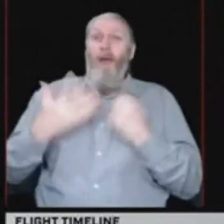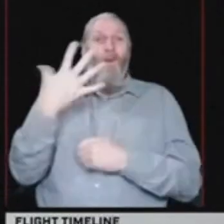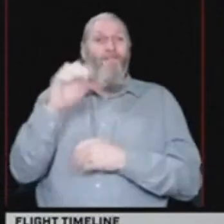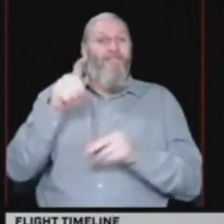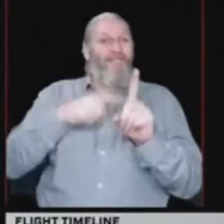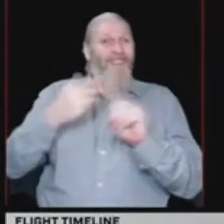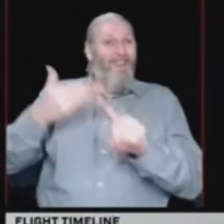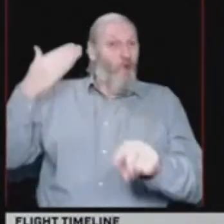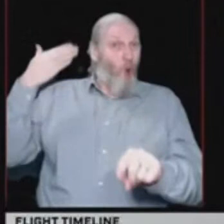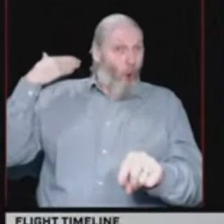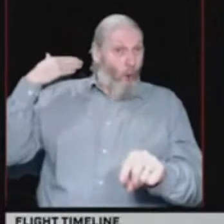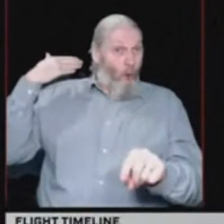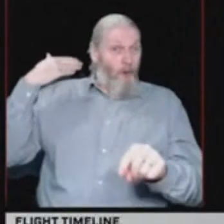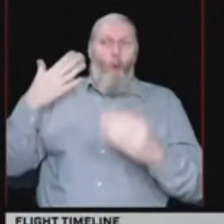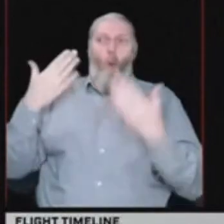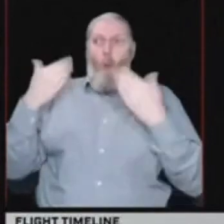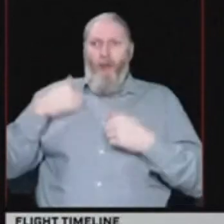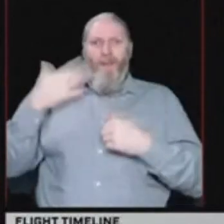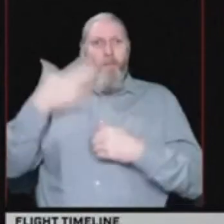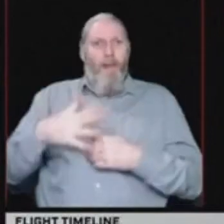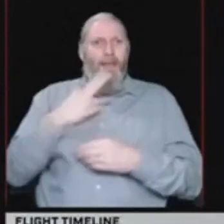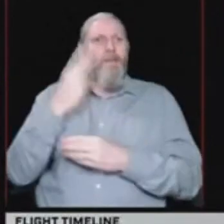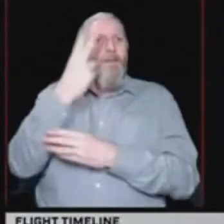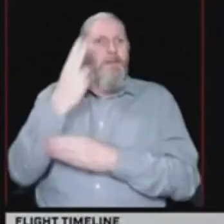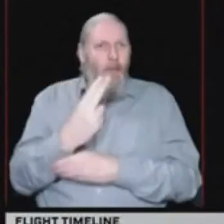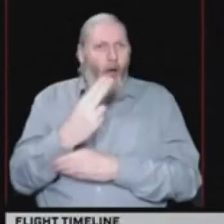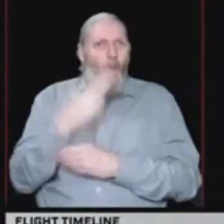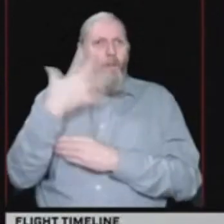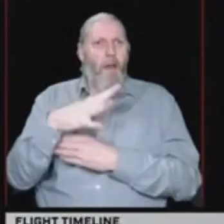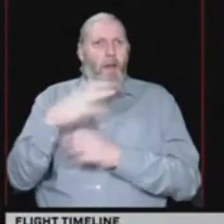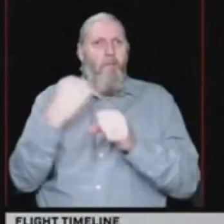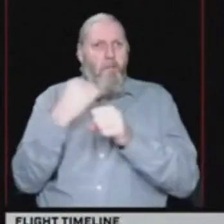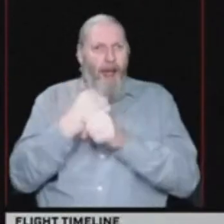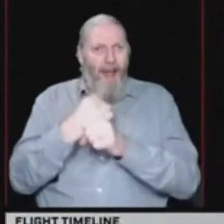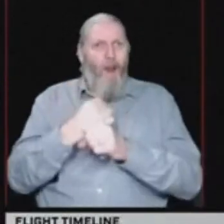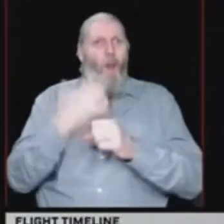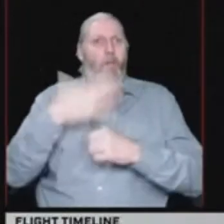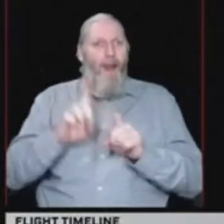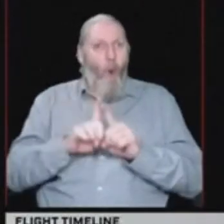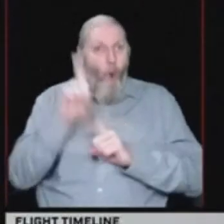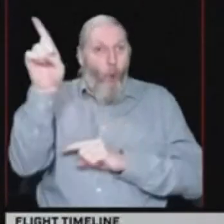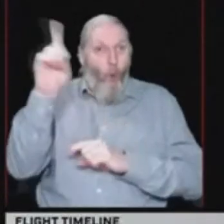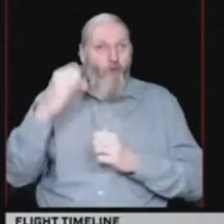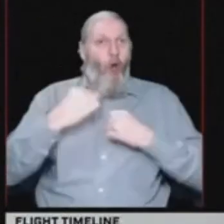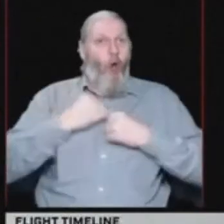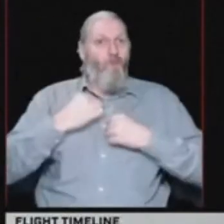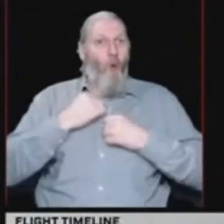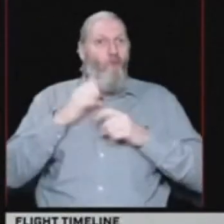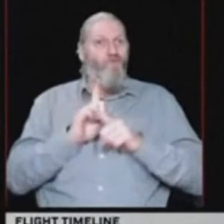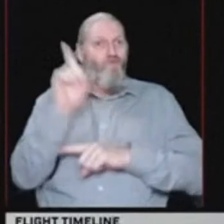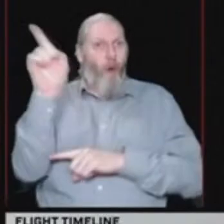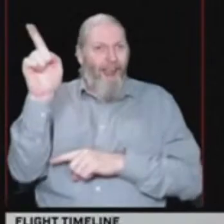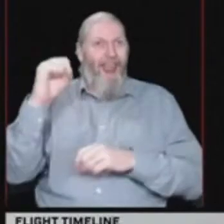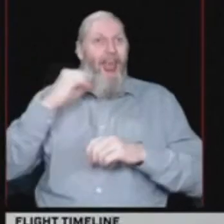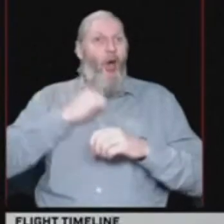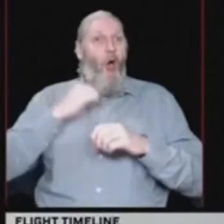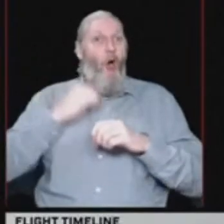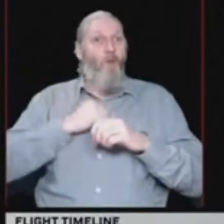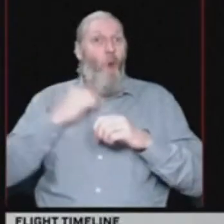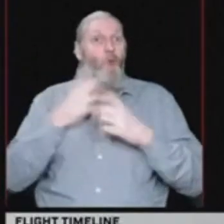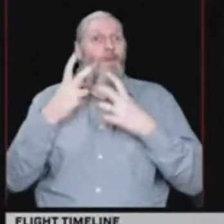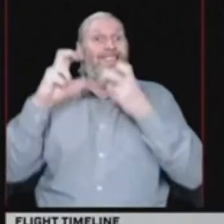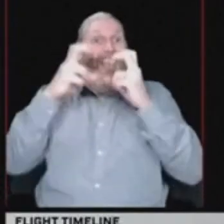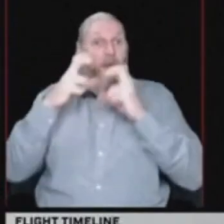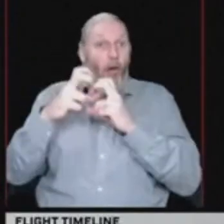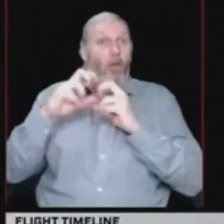and launched its own rockets and satellites successfully into space, and then scrapped the entire launch program. Now, this was back